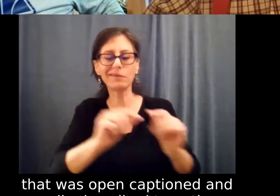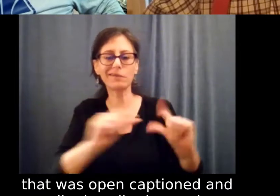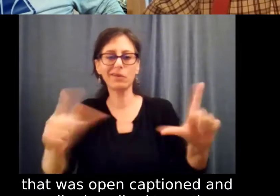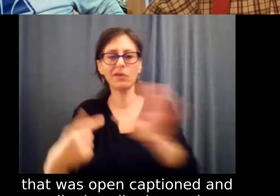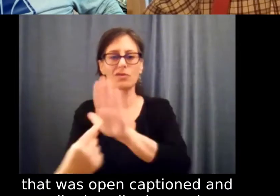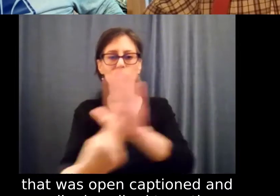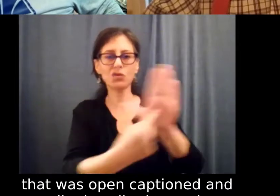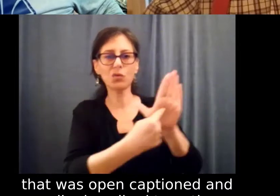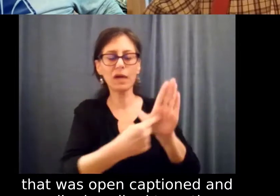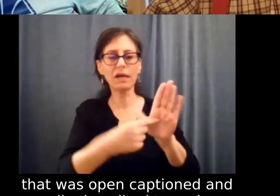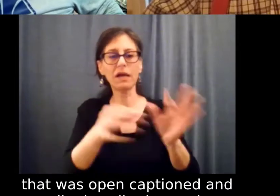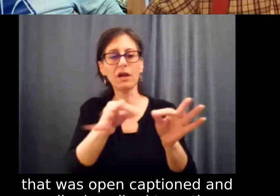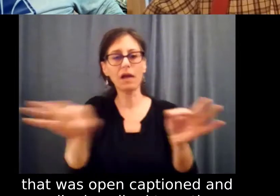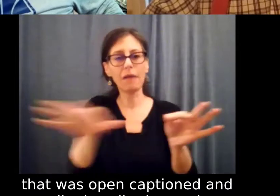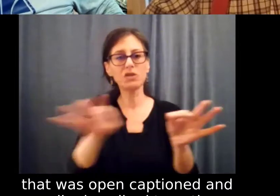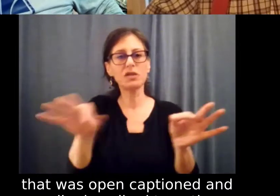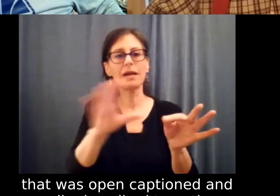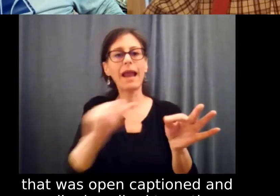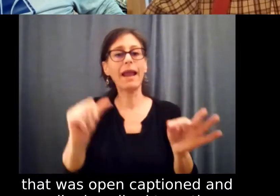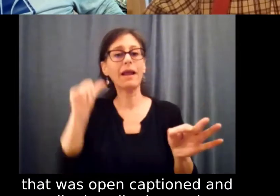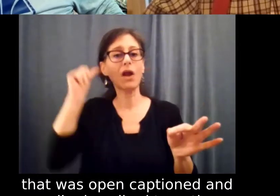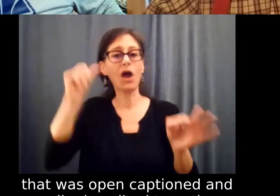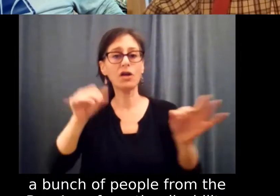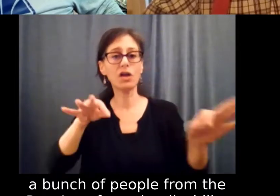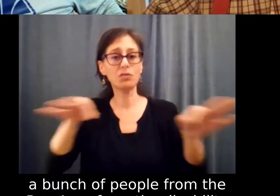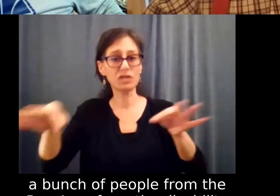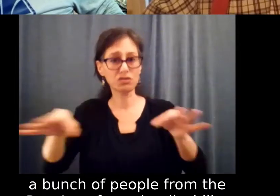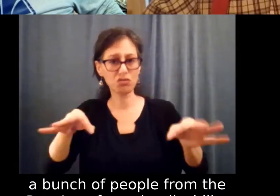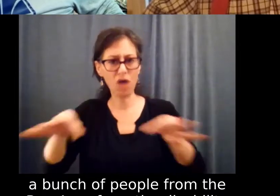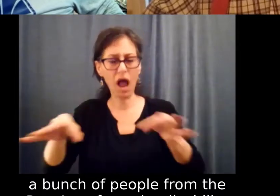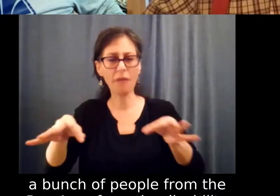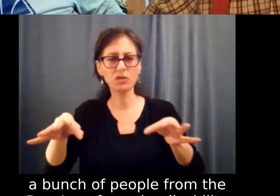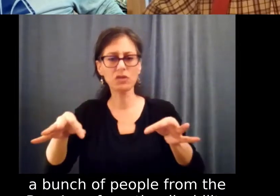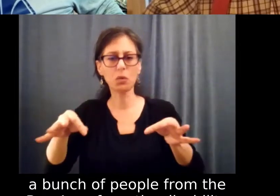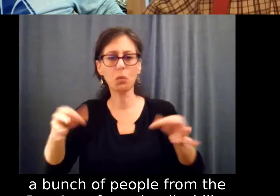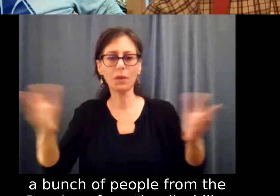captioned and audio described, so that we could gather a bunch of